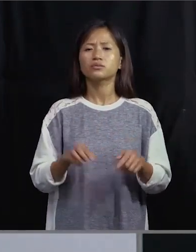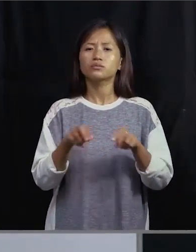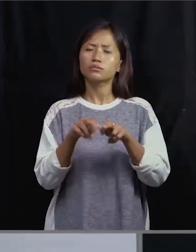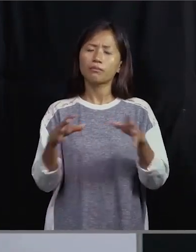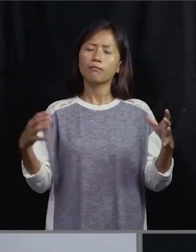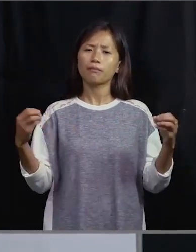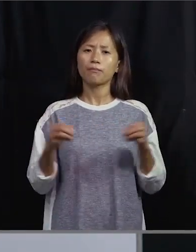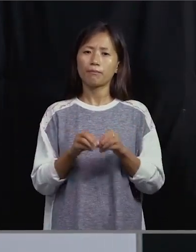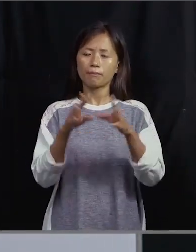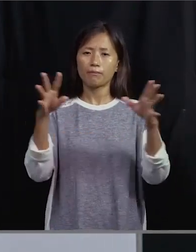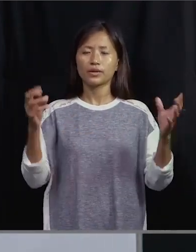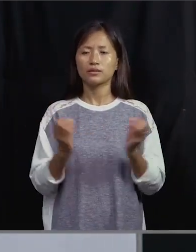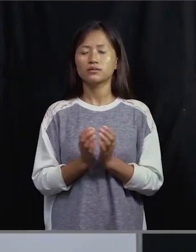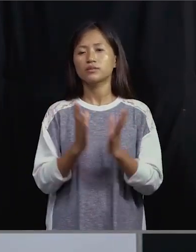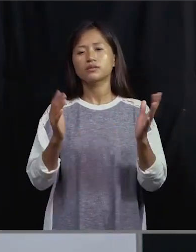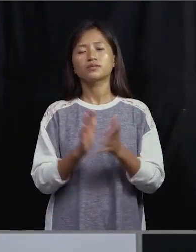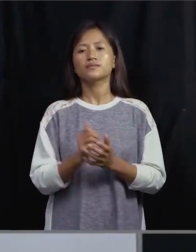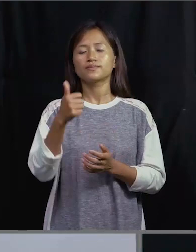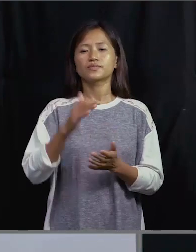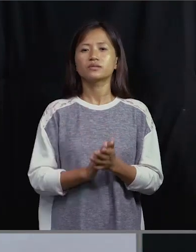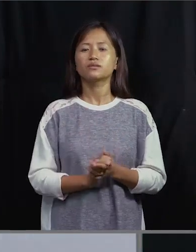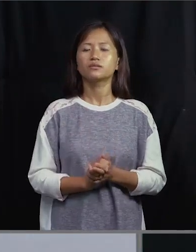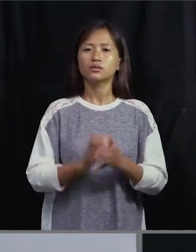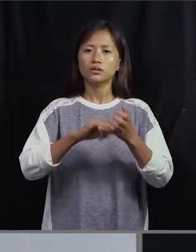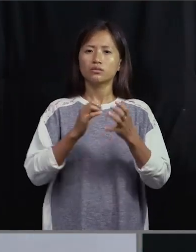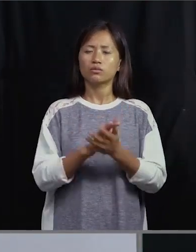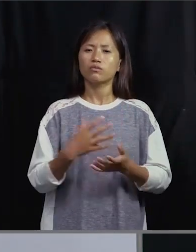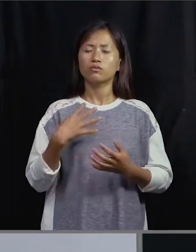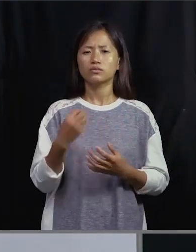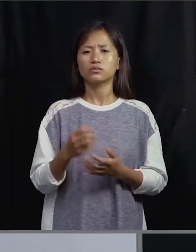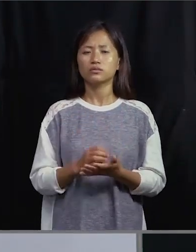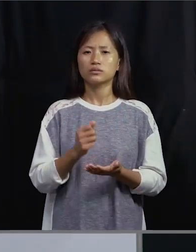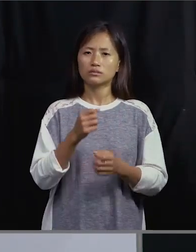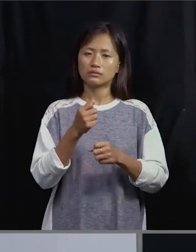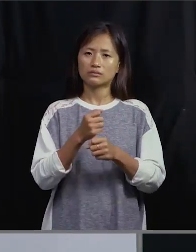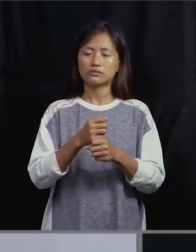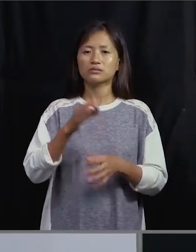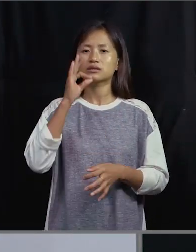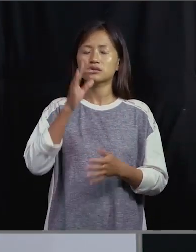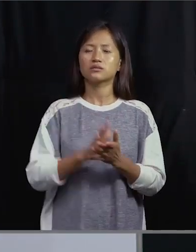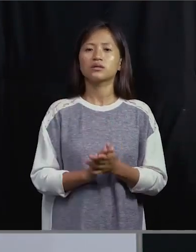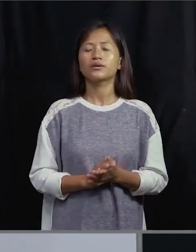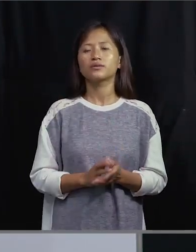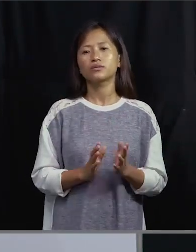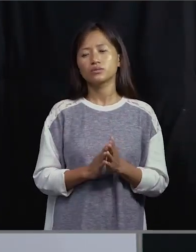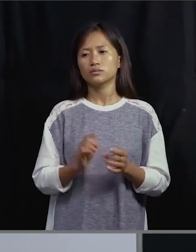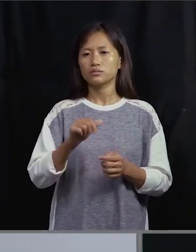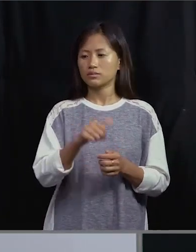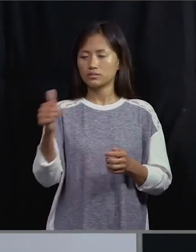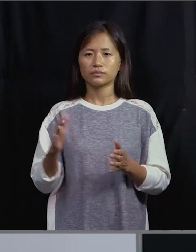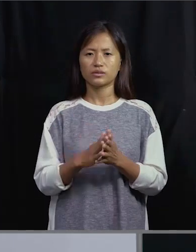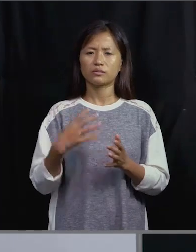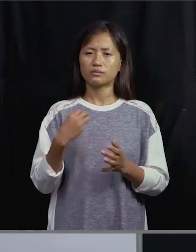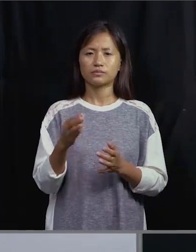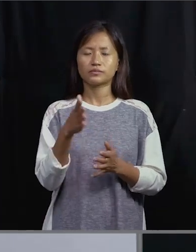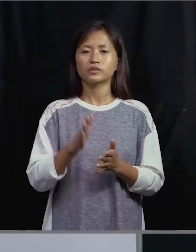many goods which are considered substitute goods. If you don't want to drink tea, you can always drink coffee. They can be substituted for one another